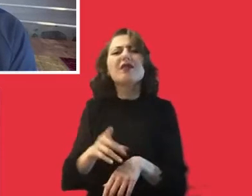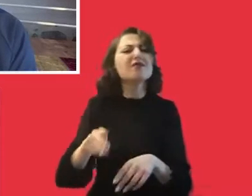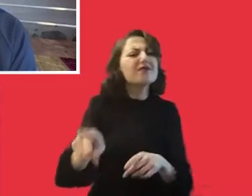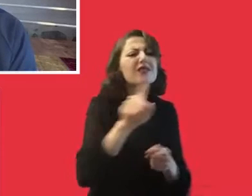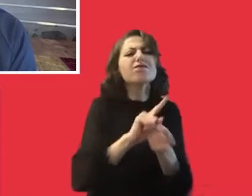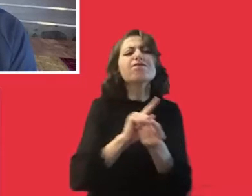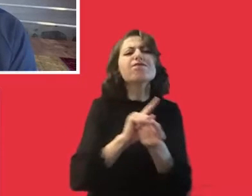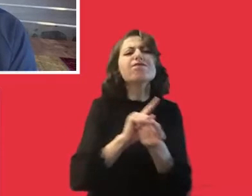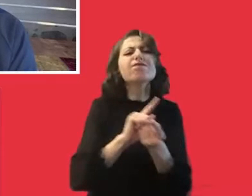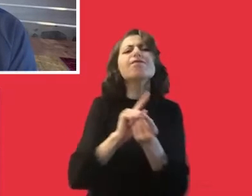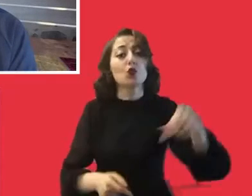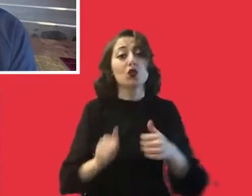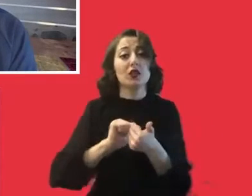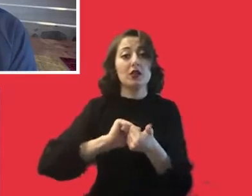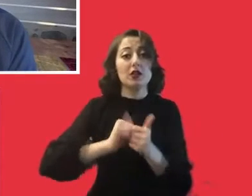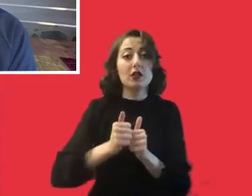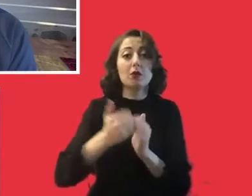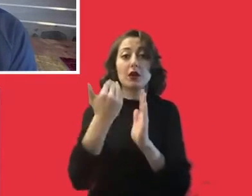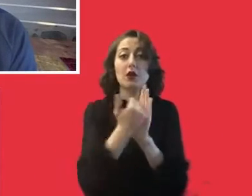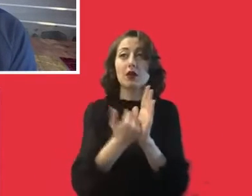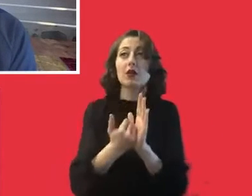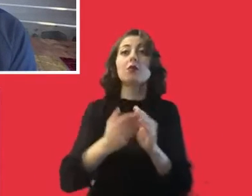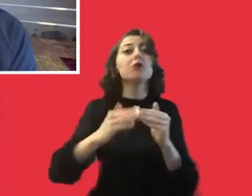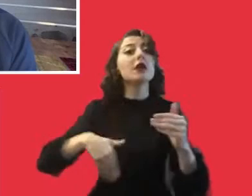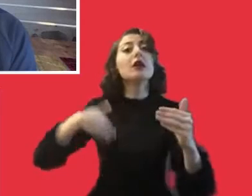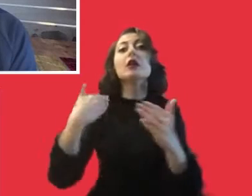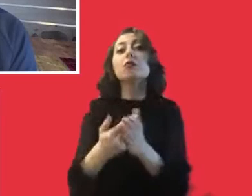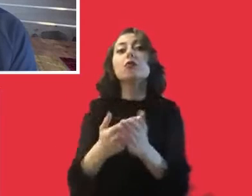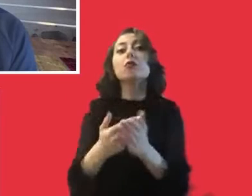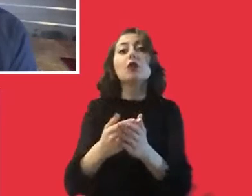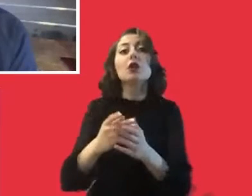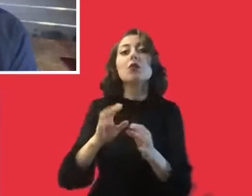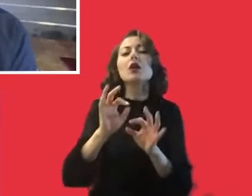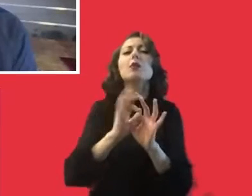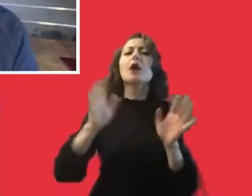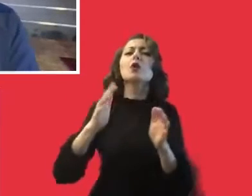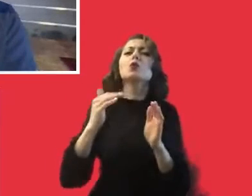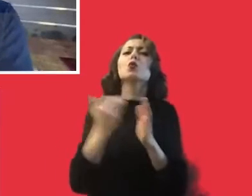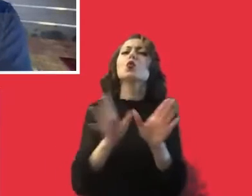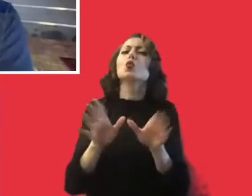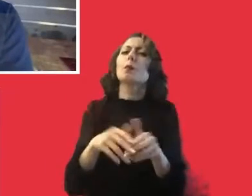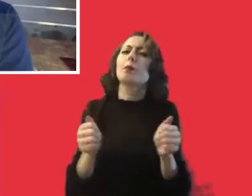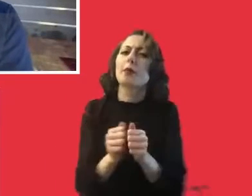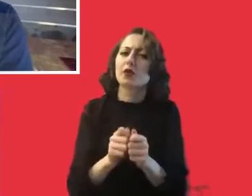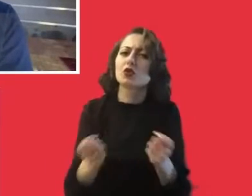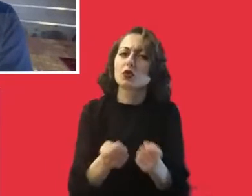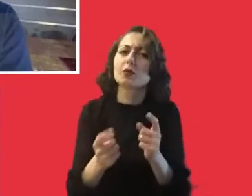the immigrants. So we are creating curriculums for the groups, and we're working together with them. Let me give you